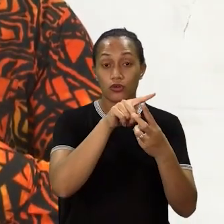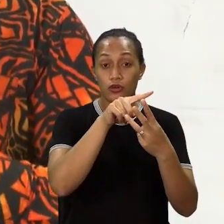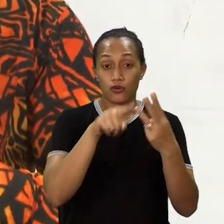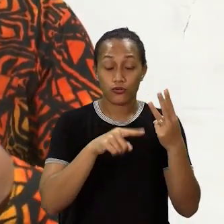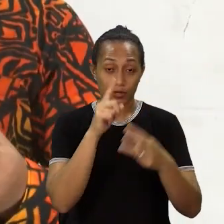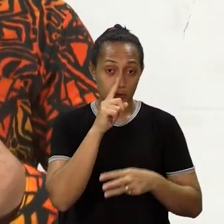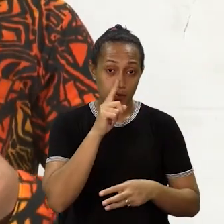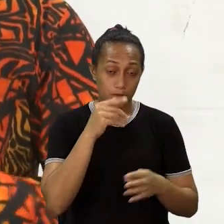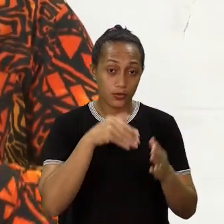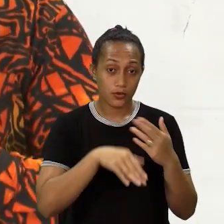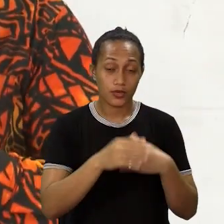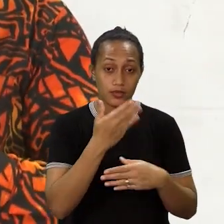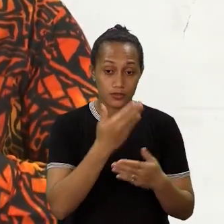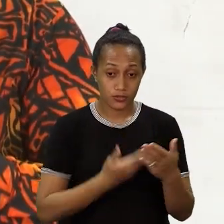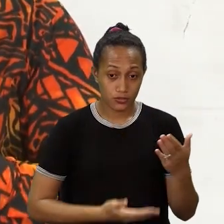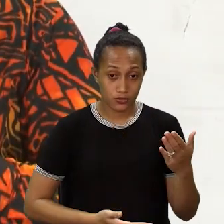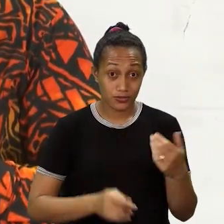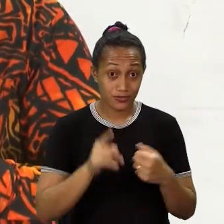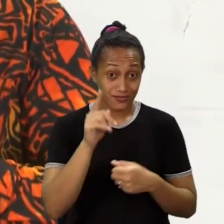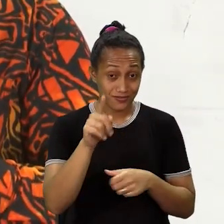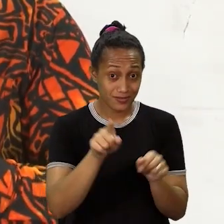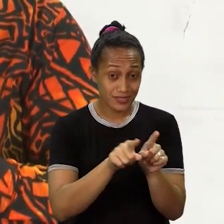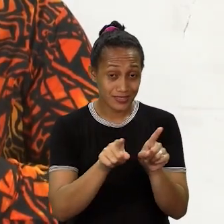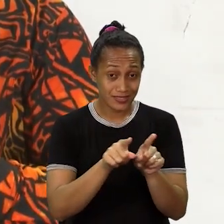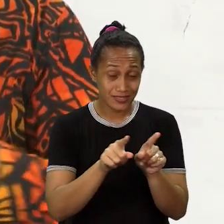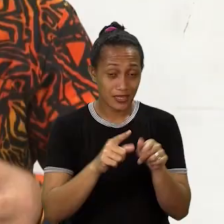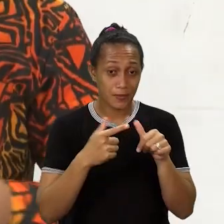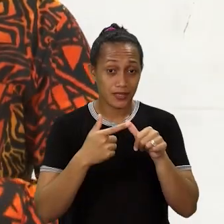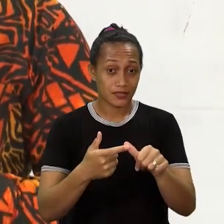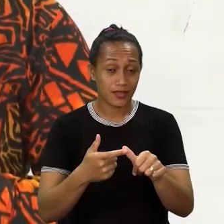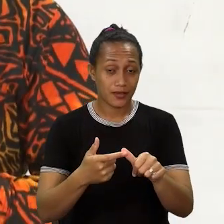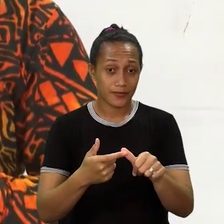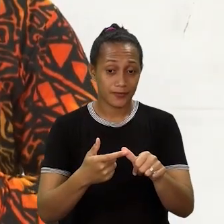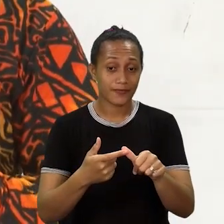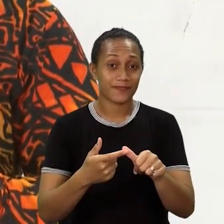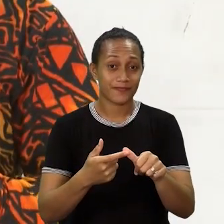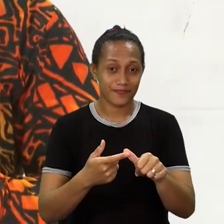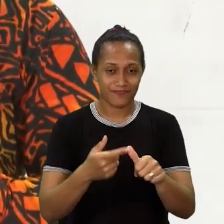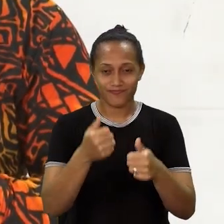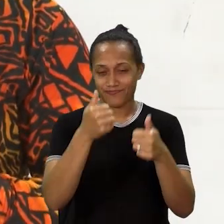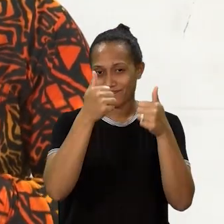mother. So there are 3 people in the story. Are we getting the same